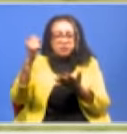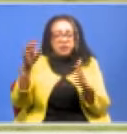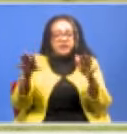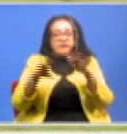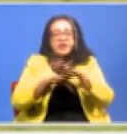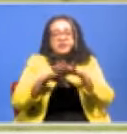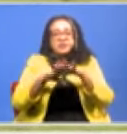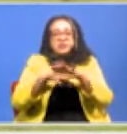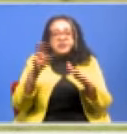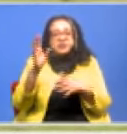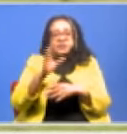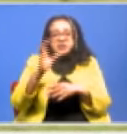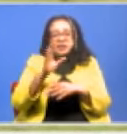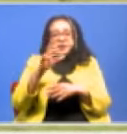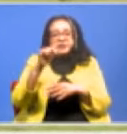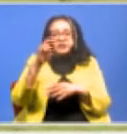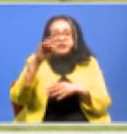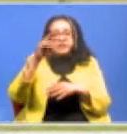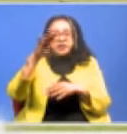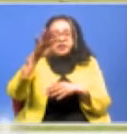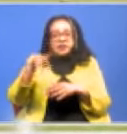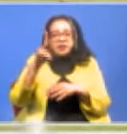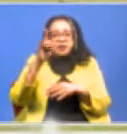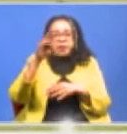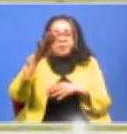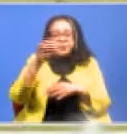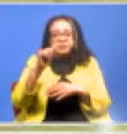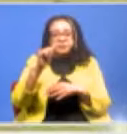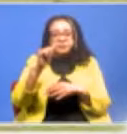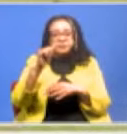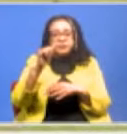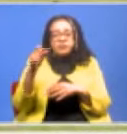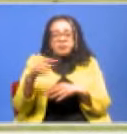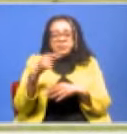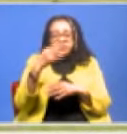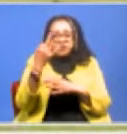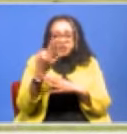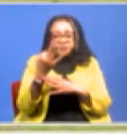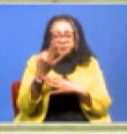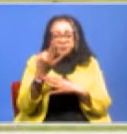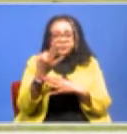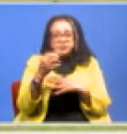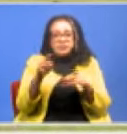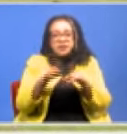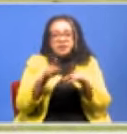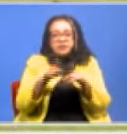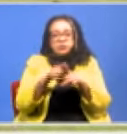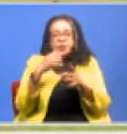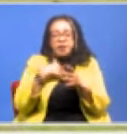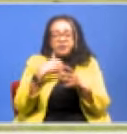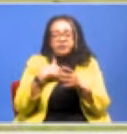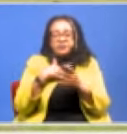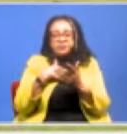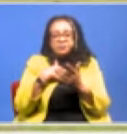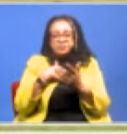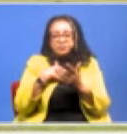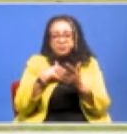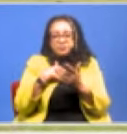Chancellor, Professor Stephen Kiama, for 3 months pending ongoing